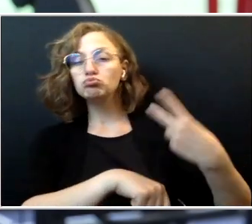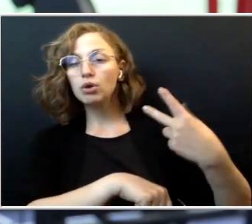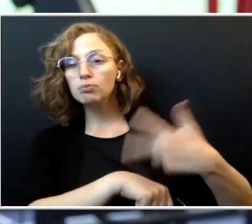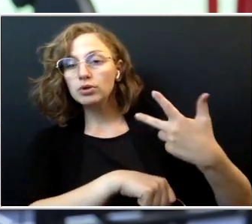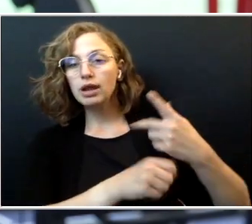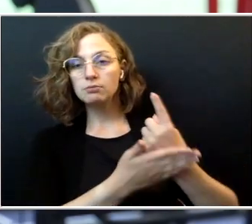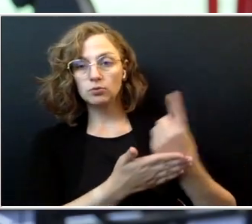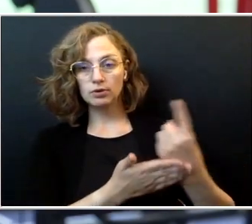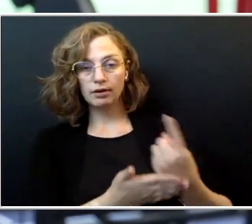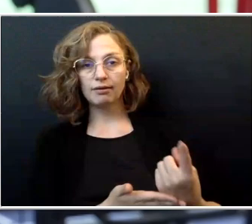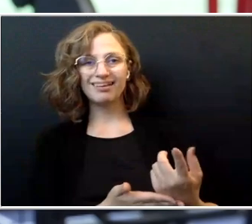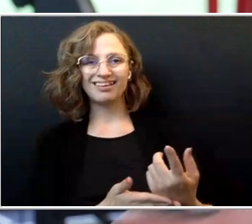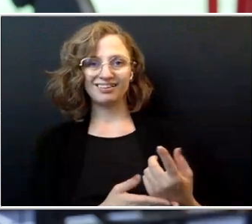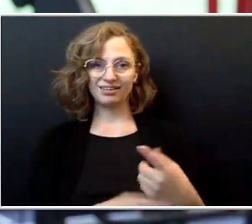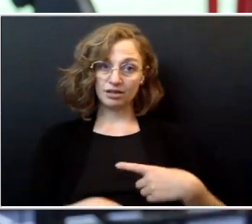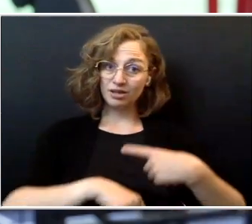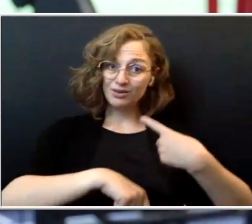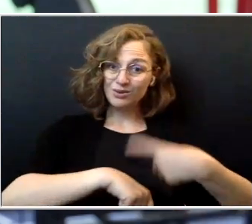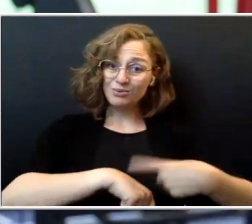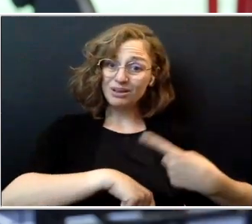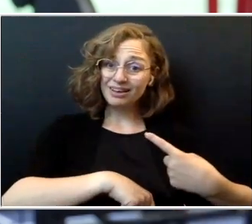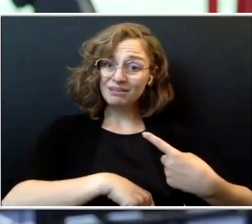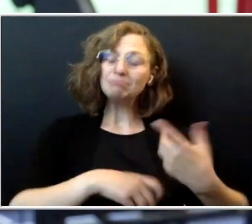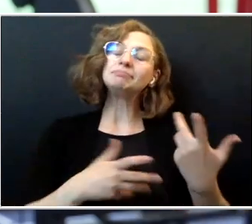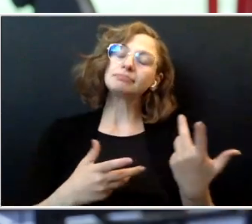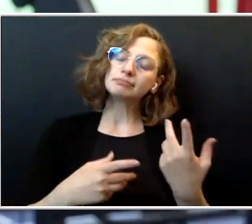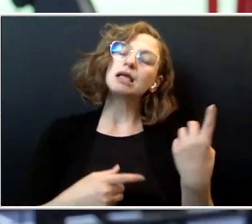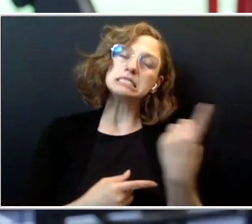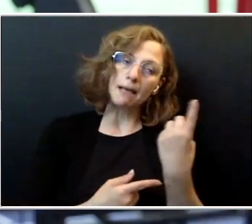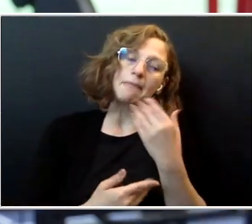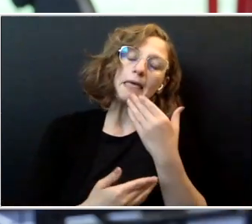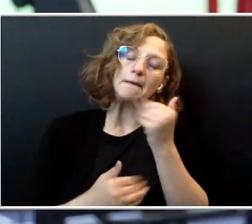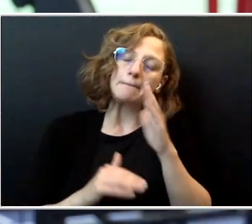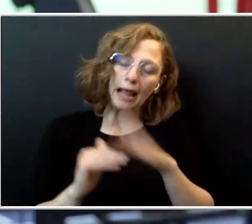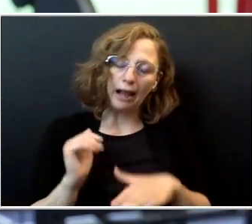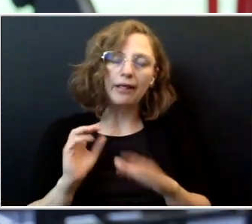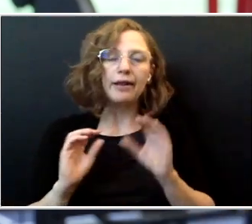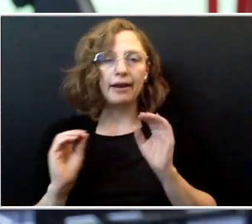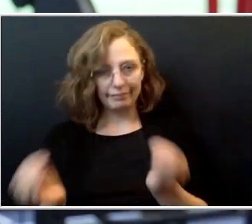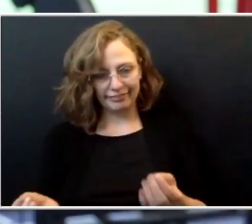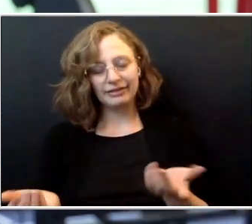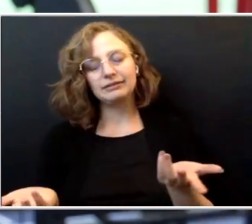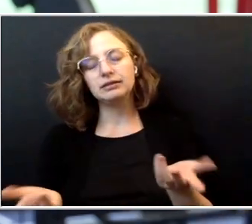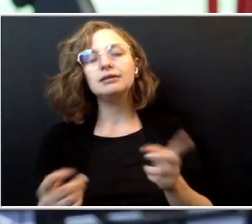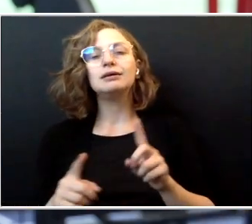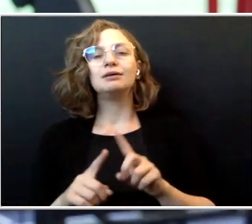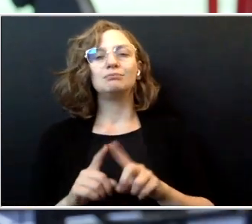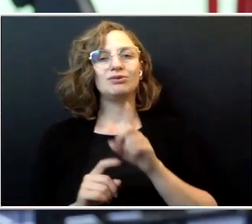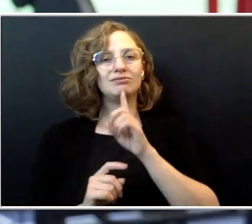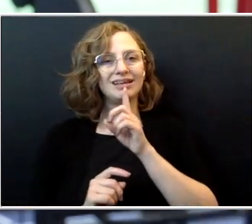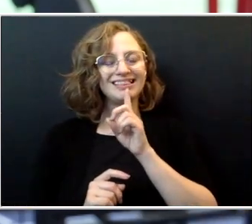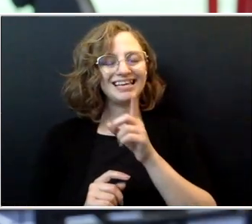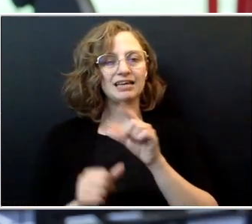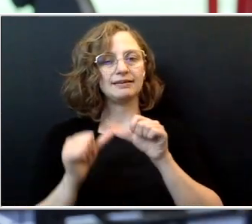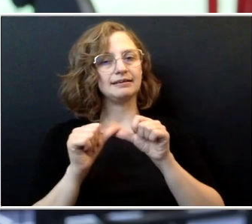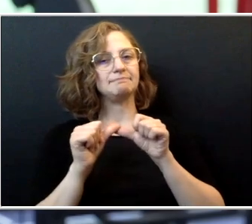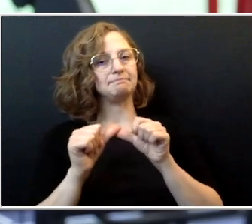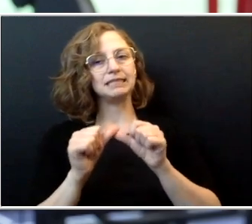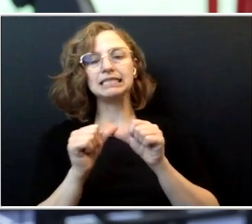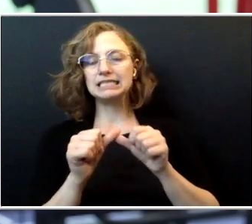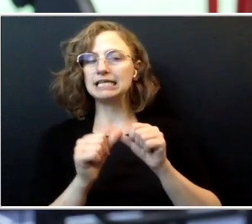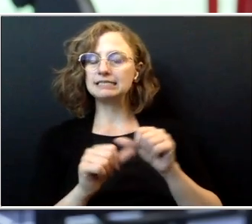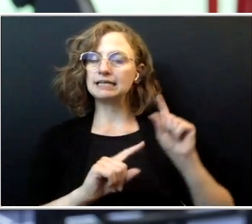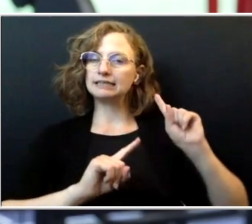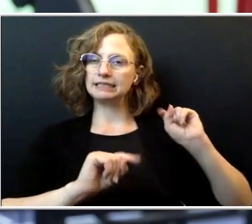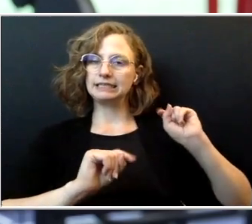week. Something is better than nothing. So if you start with once, that's better than nothing. But consistency is key. So